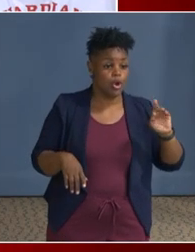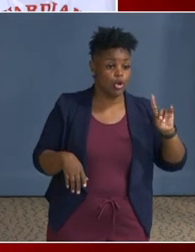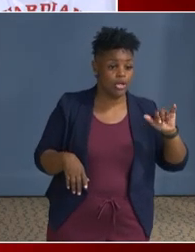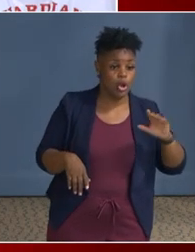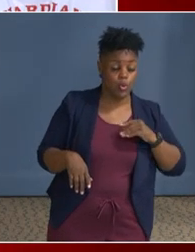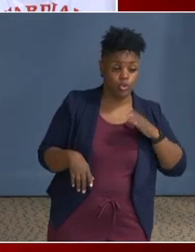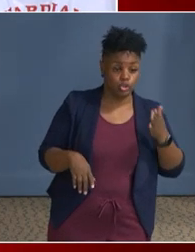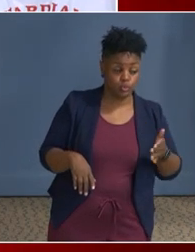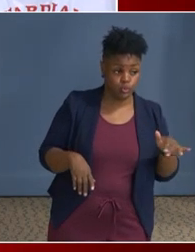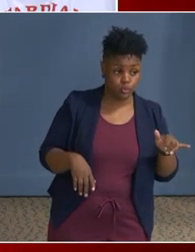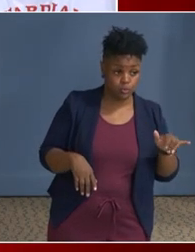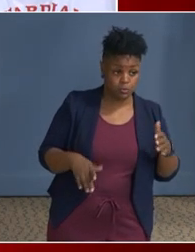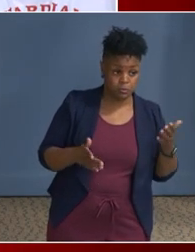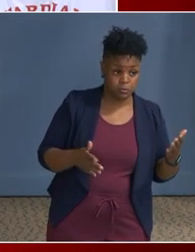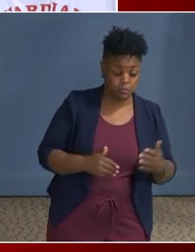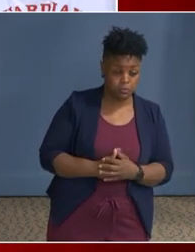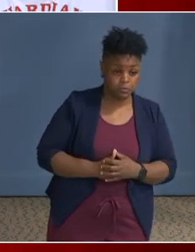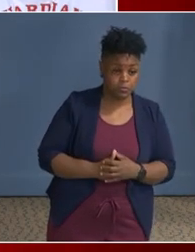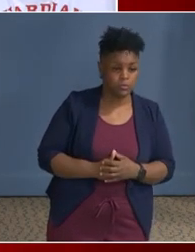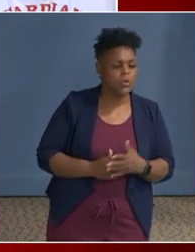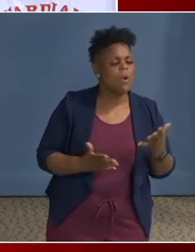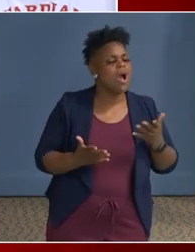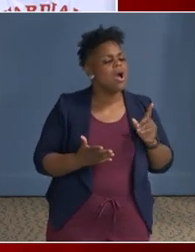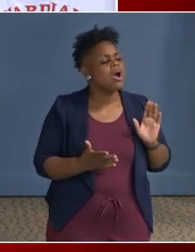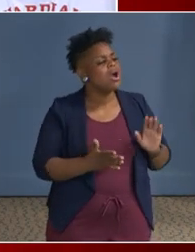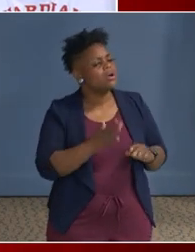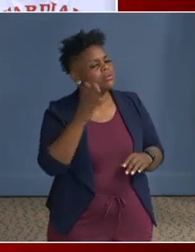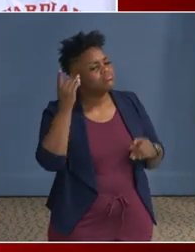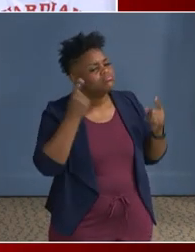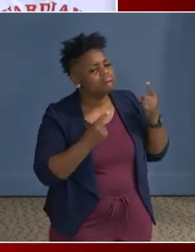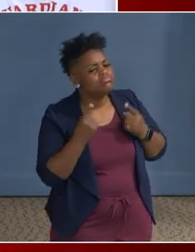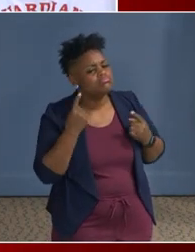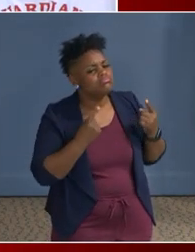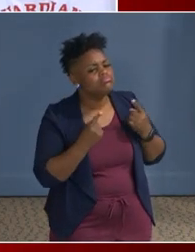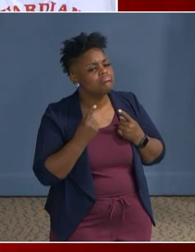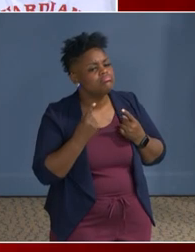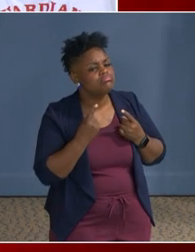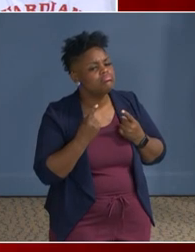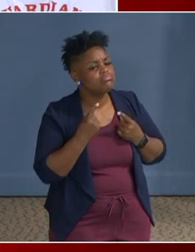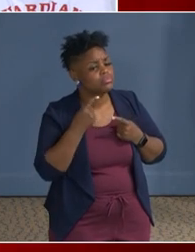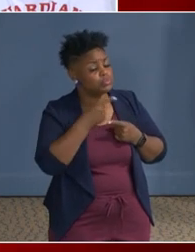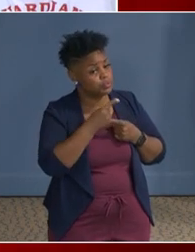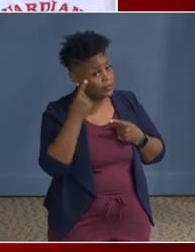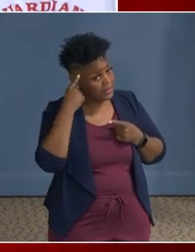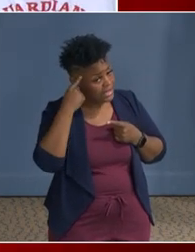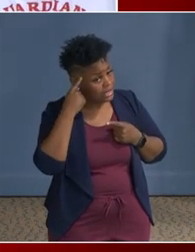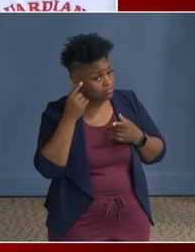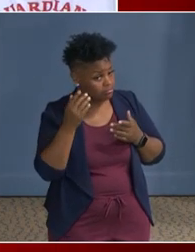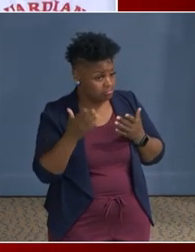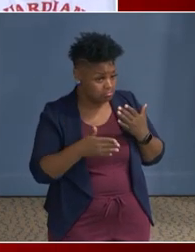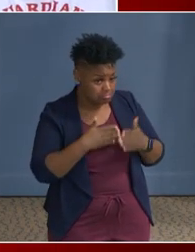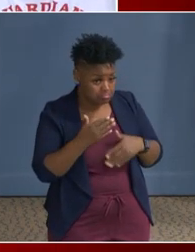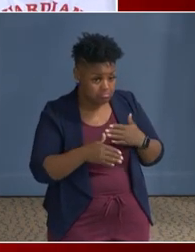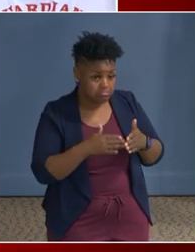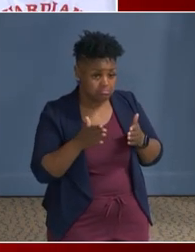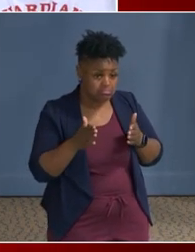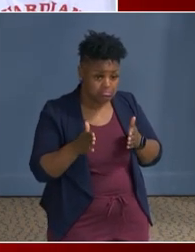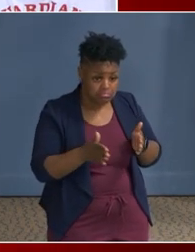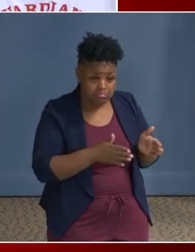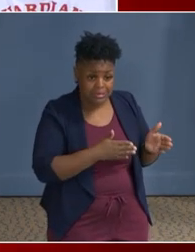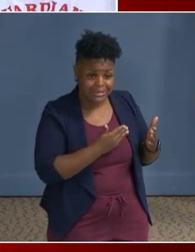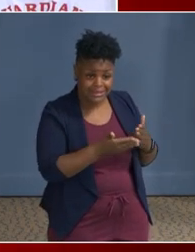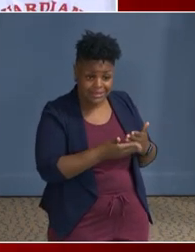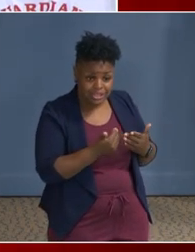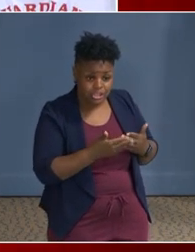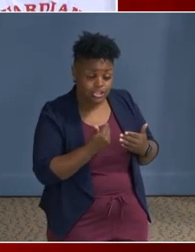are your thoughts about how this is moving and whether it's moving in a direction where it makes it easier to